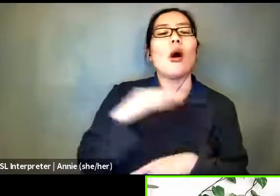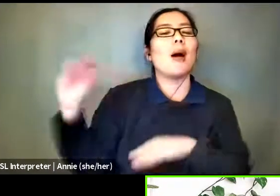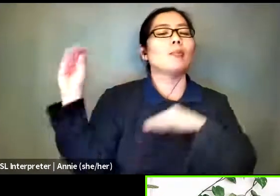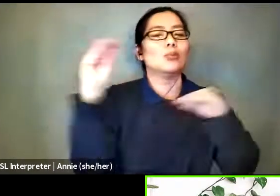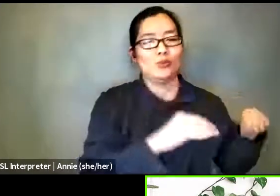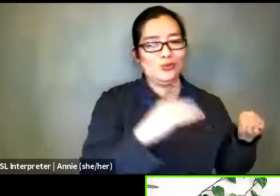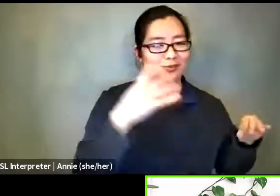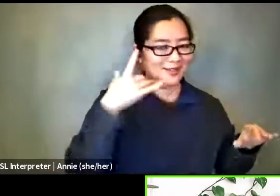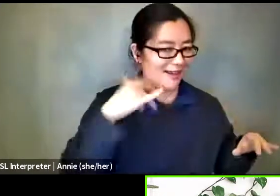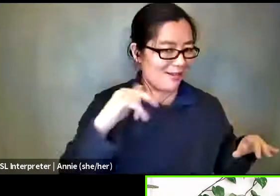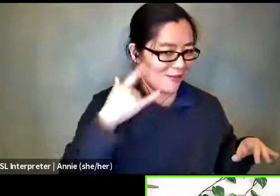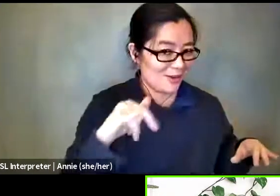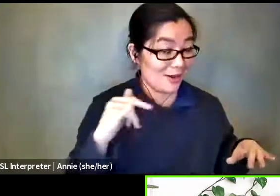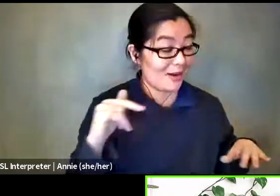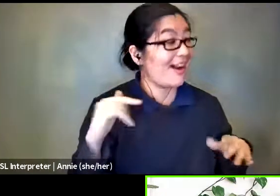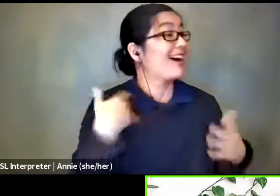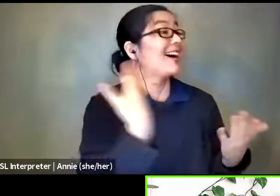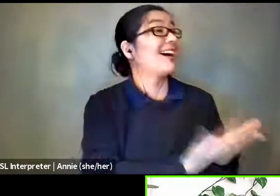here that